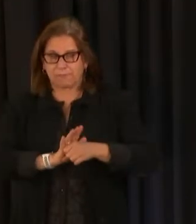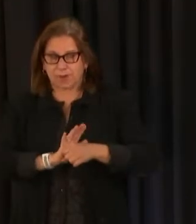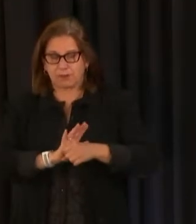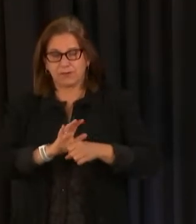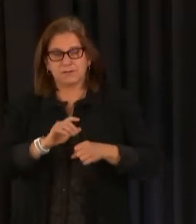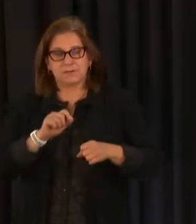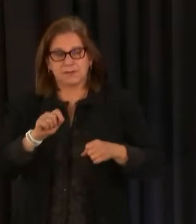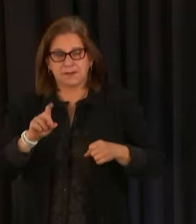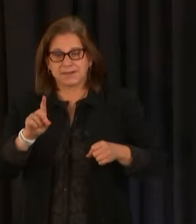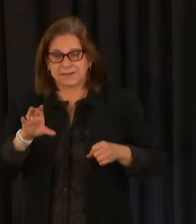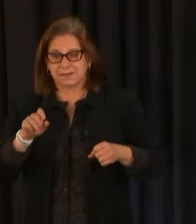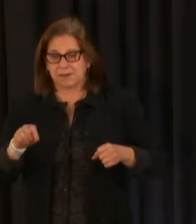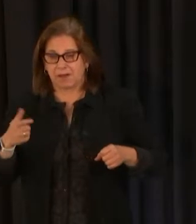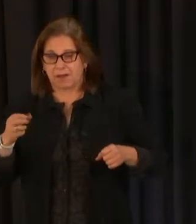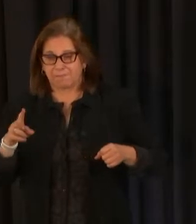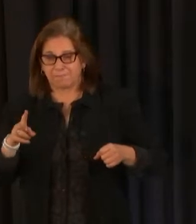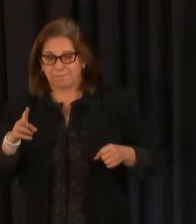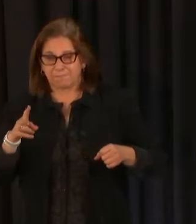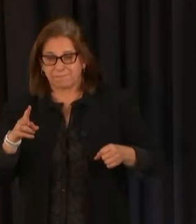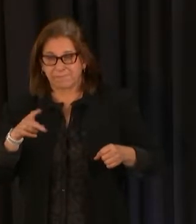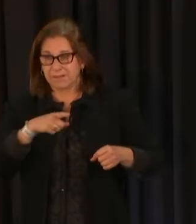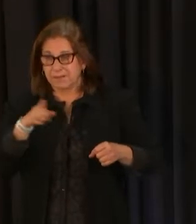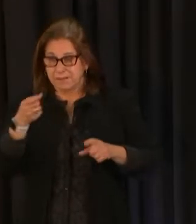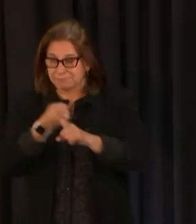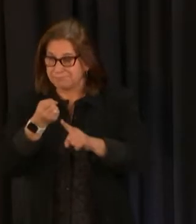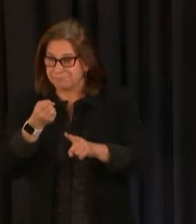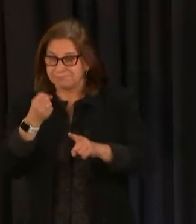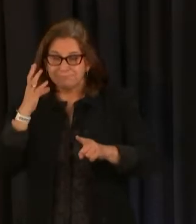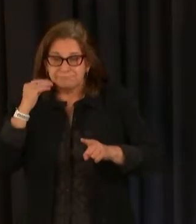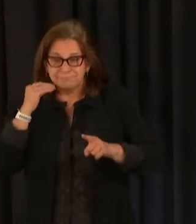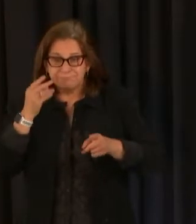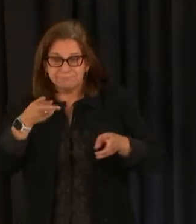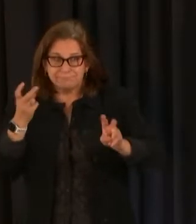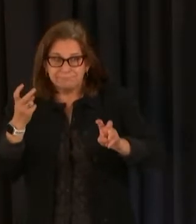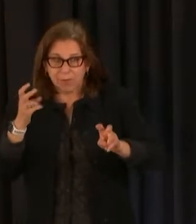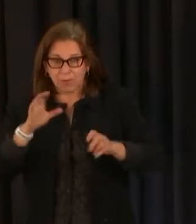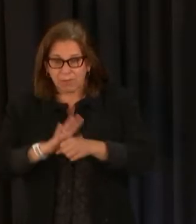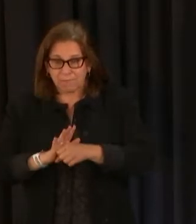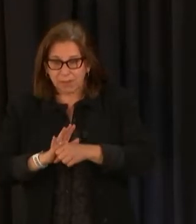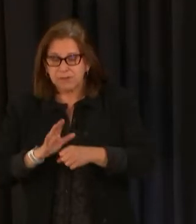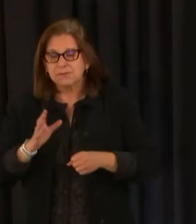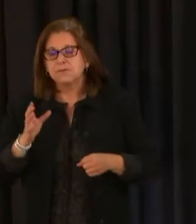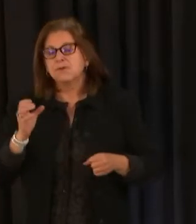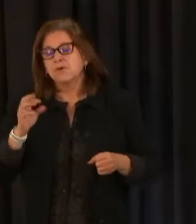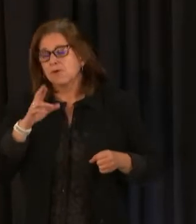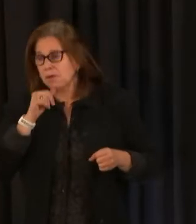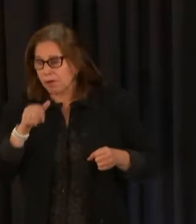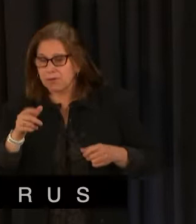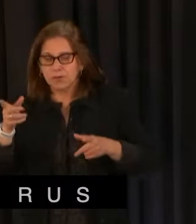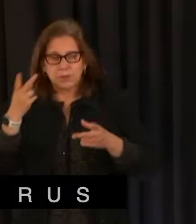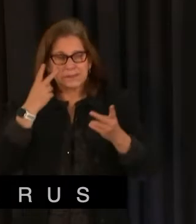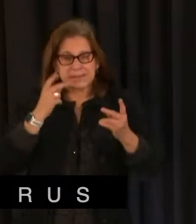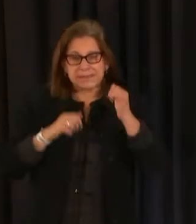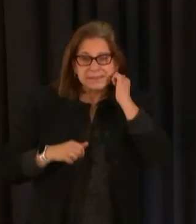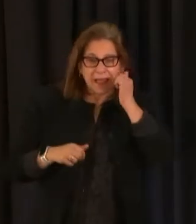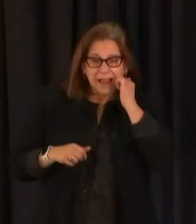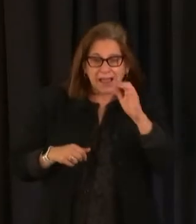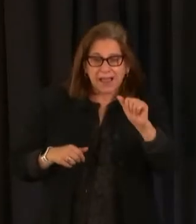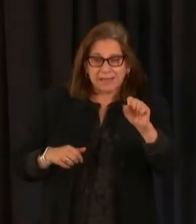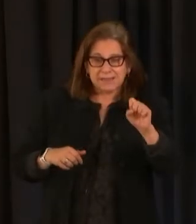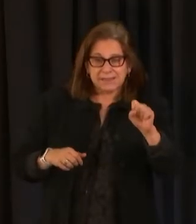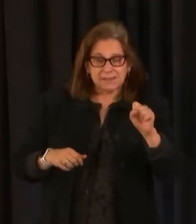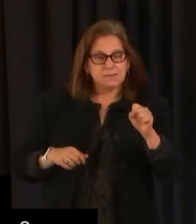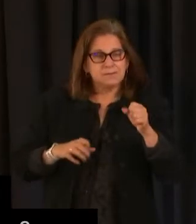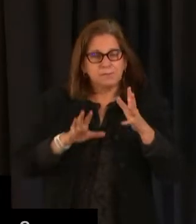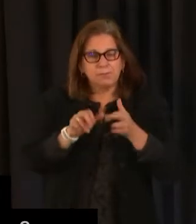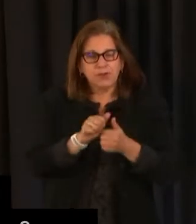coronavirus.dc.gov, the district's experience with COVID-19. You will notice that our daily case rate per 100,000